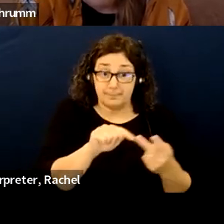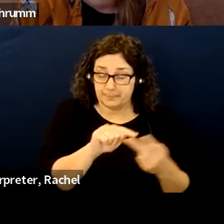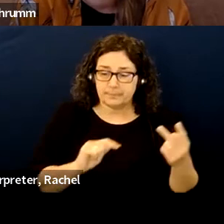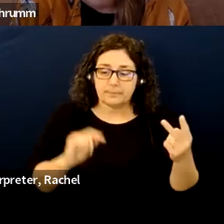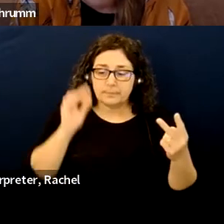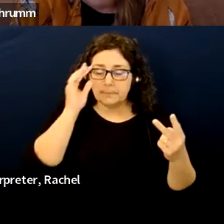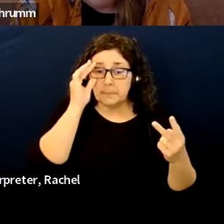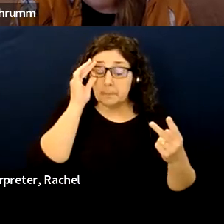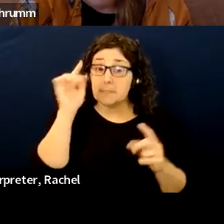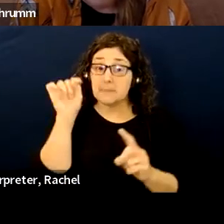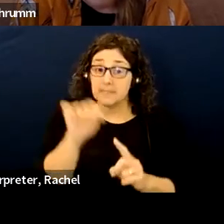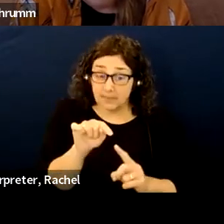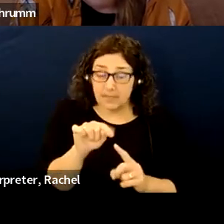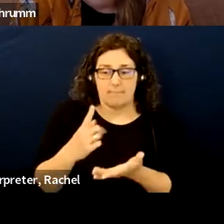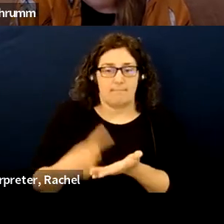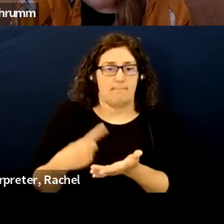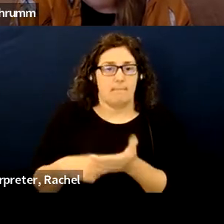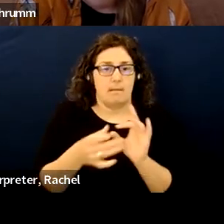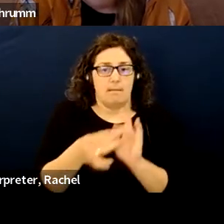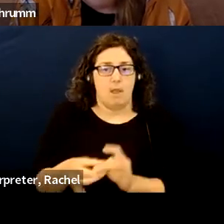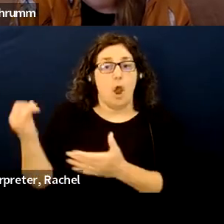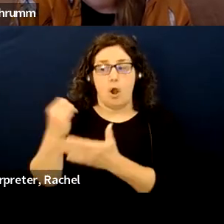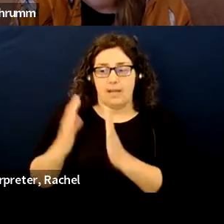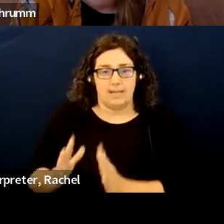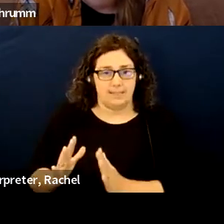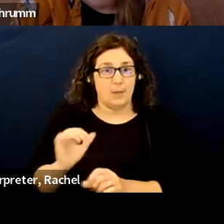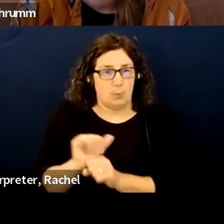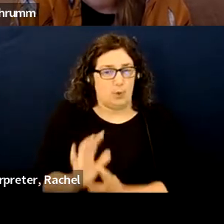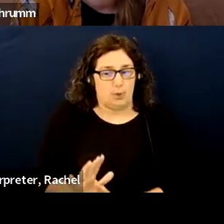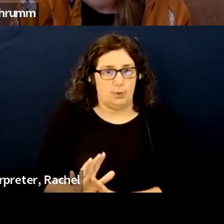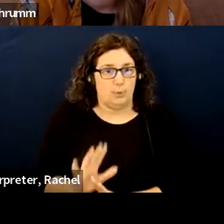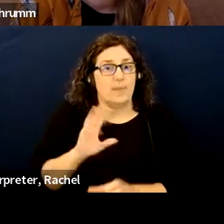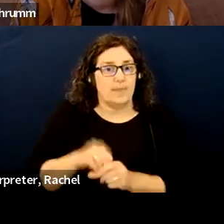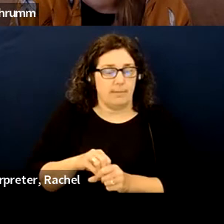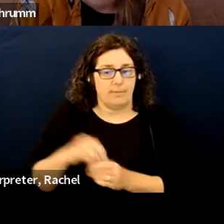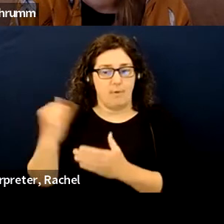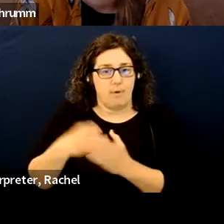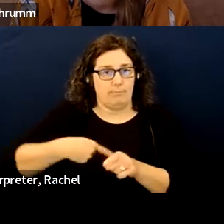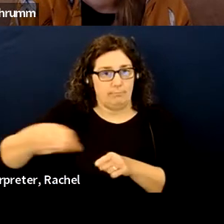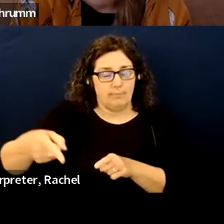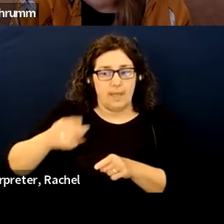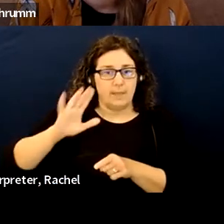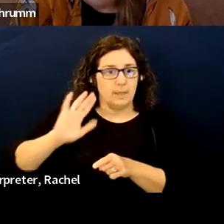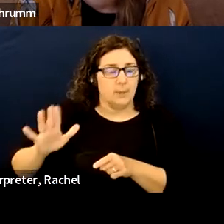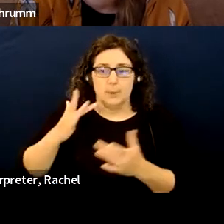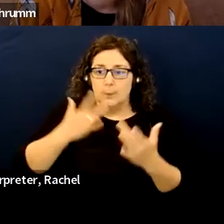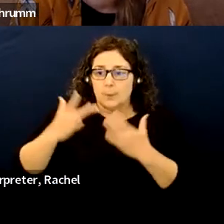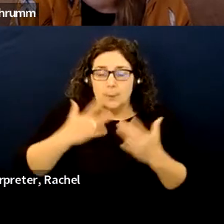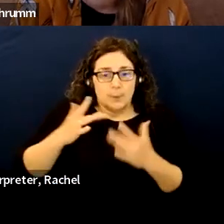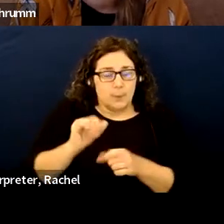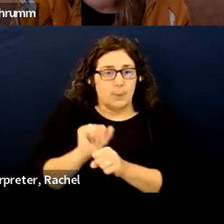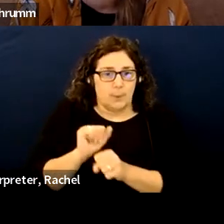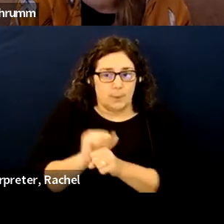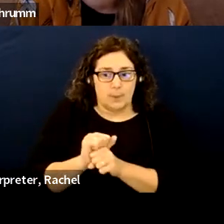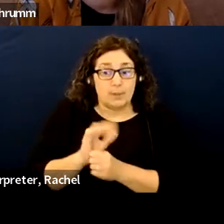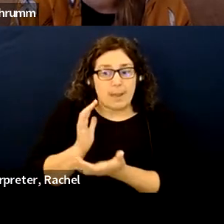And in particular, it's a conversation about artists and arts workers and the precarity of their work and how that helped to